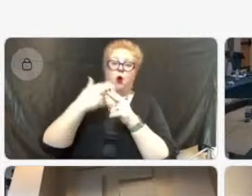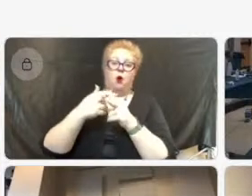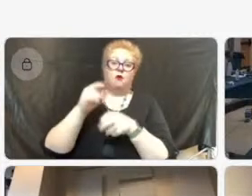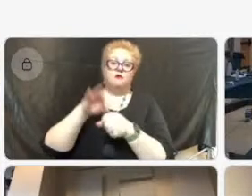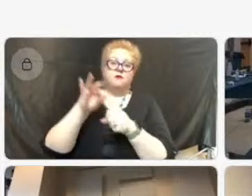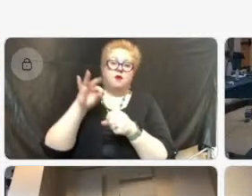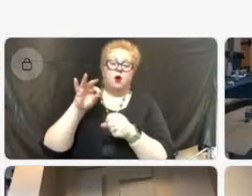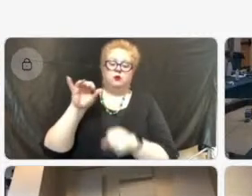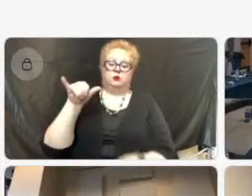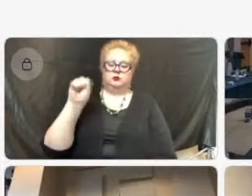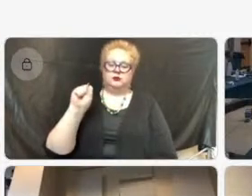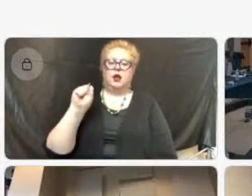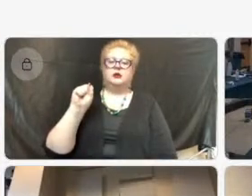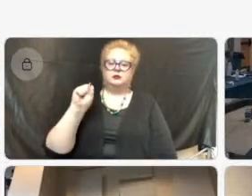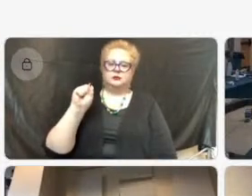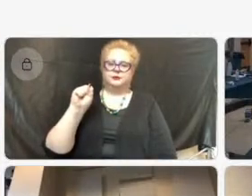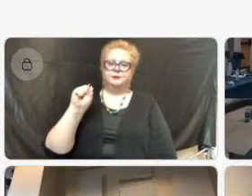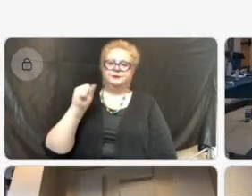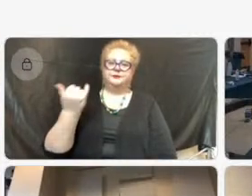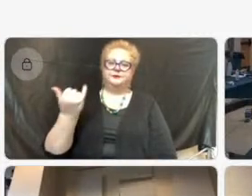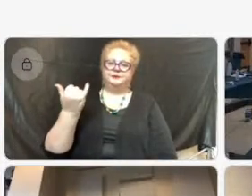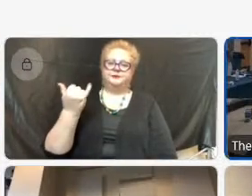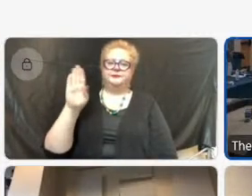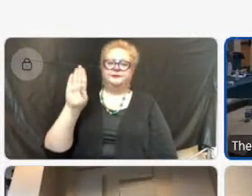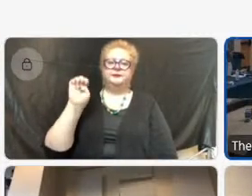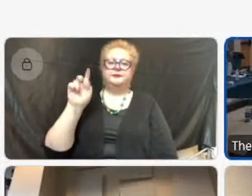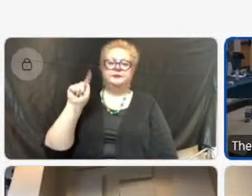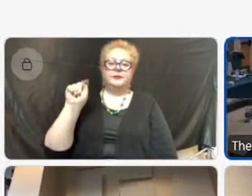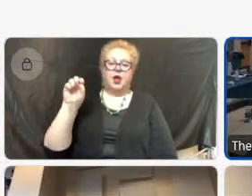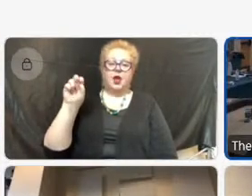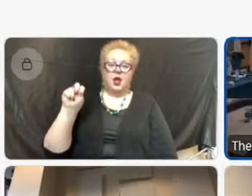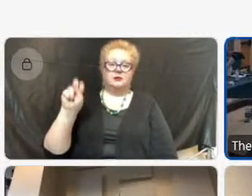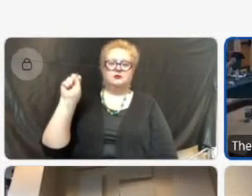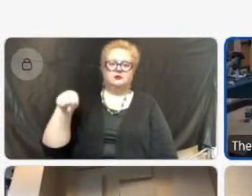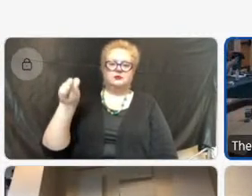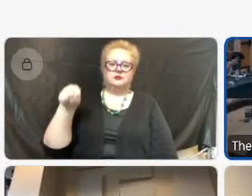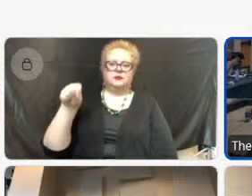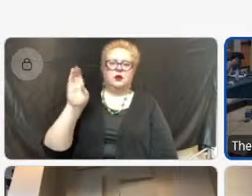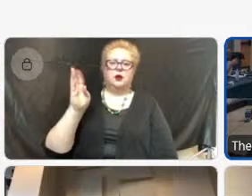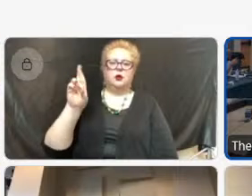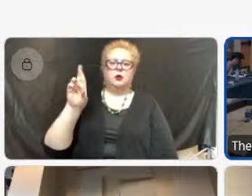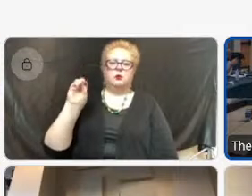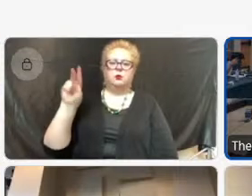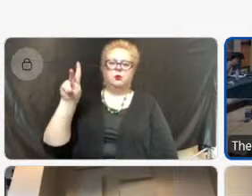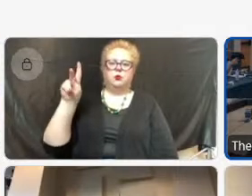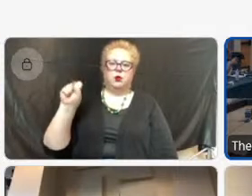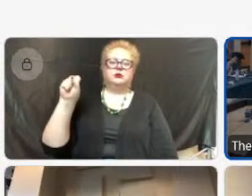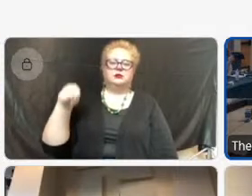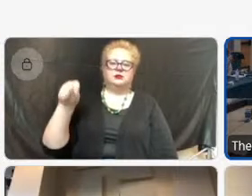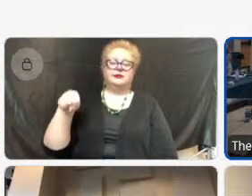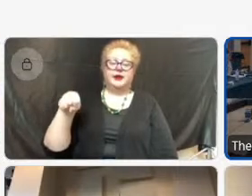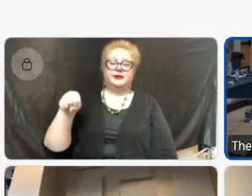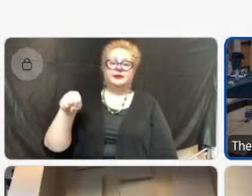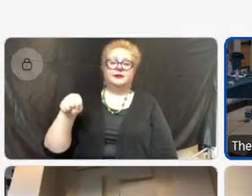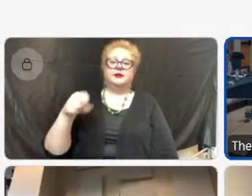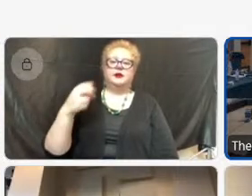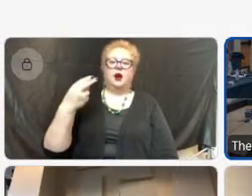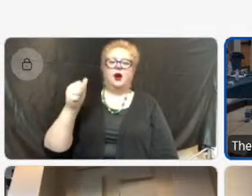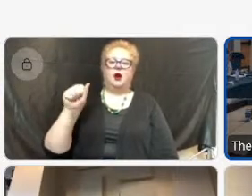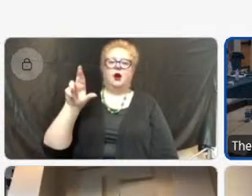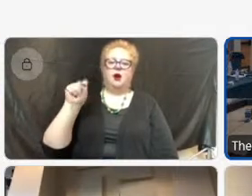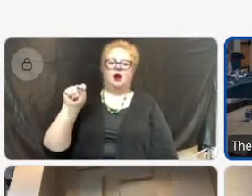call vote to approve the consent agenda. Bedden, Yes. Brooks, Yes. Hart,